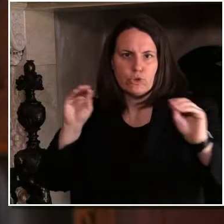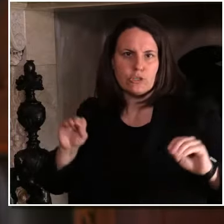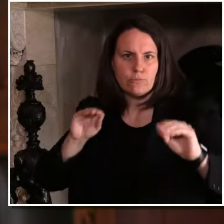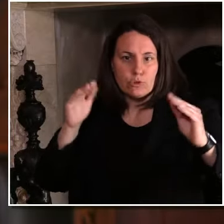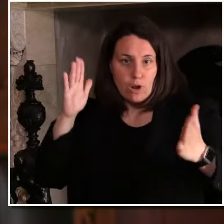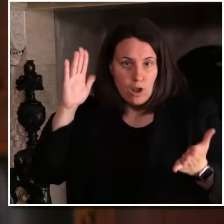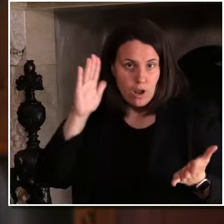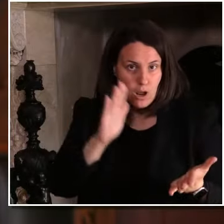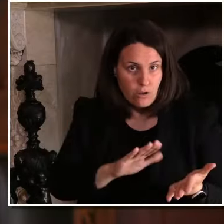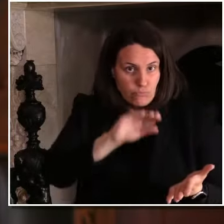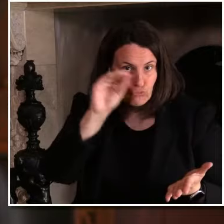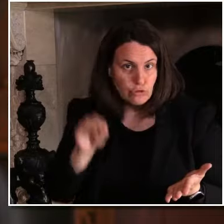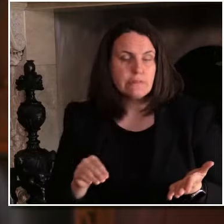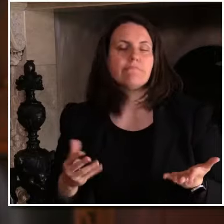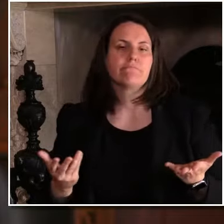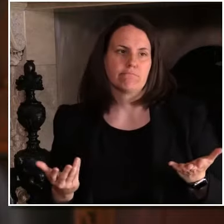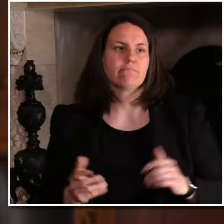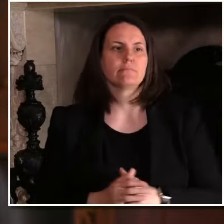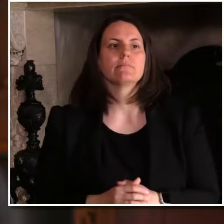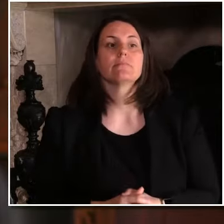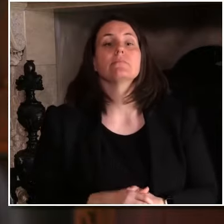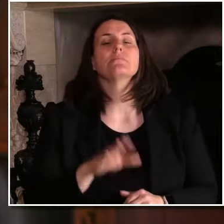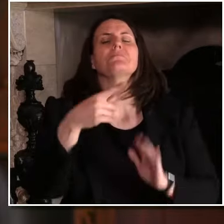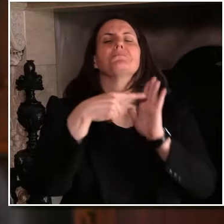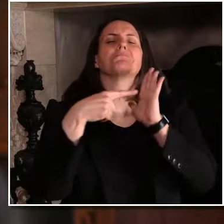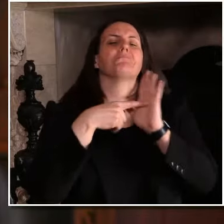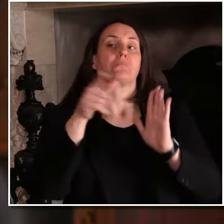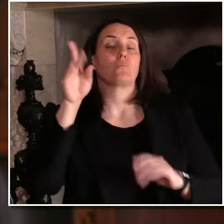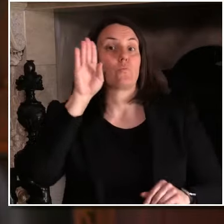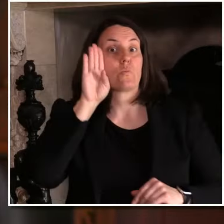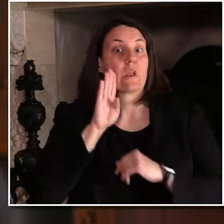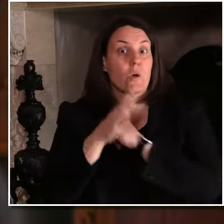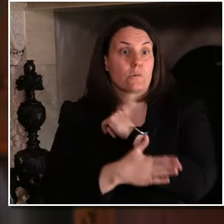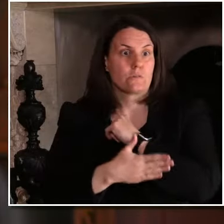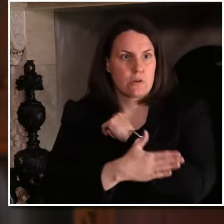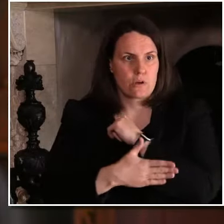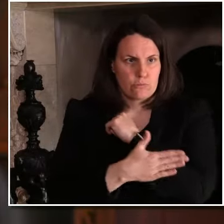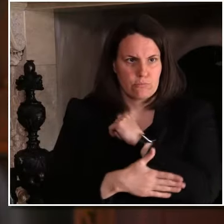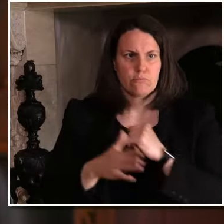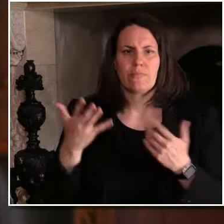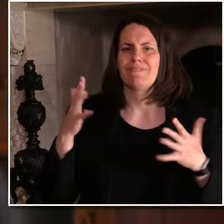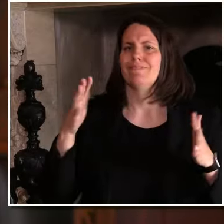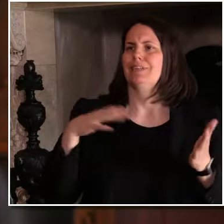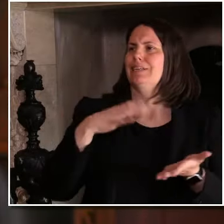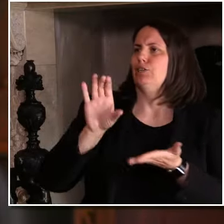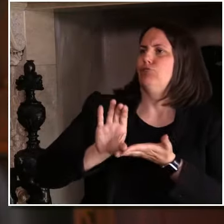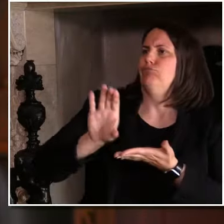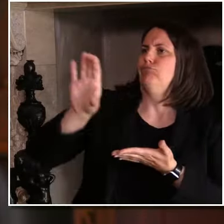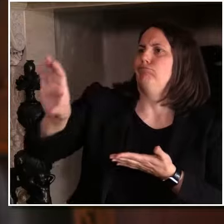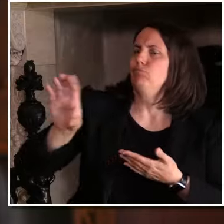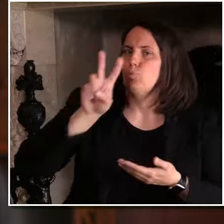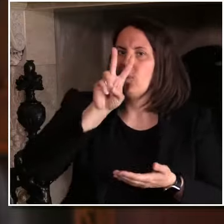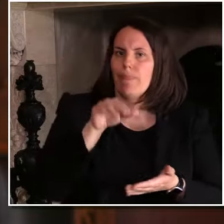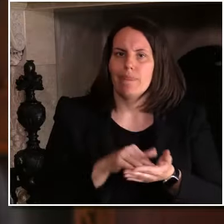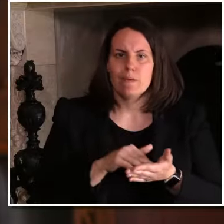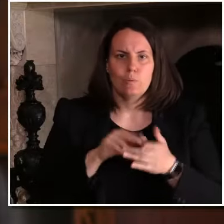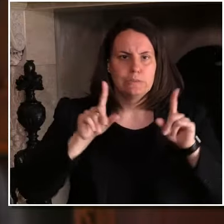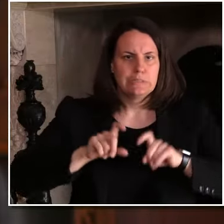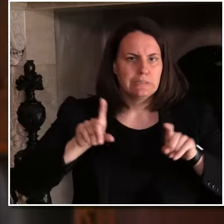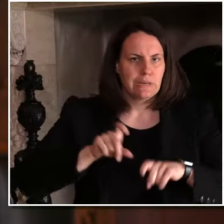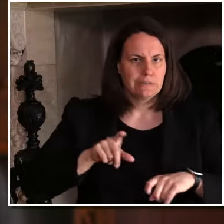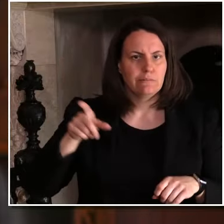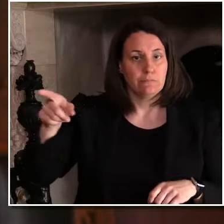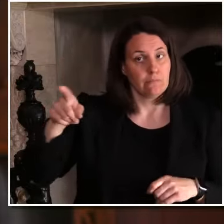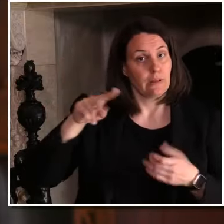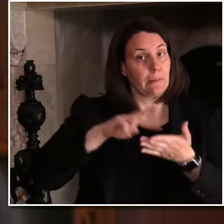in Brown County, as we have surged a bunch of tests up there, we expect to see a bunch of positive results. And so how you factor that